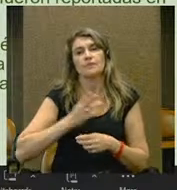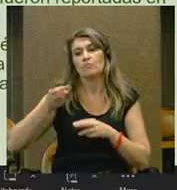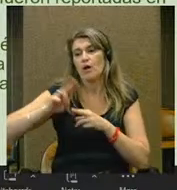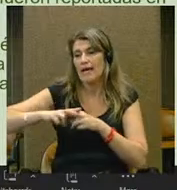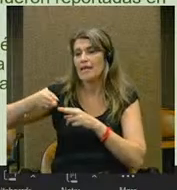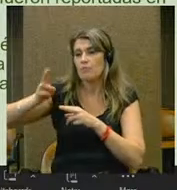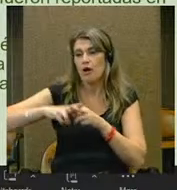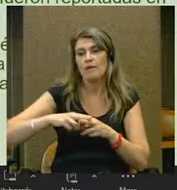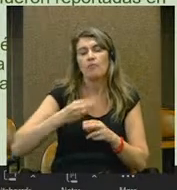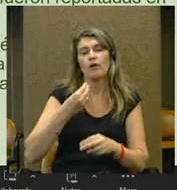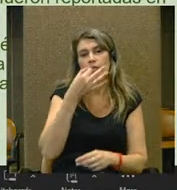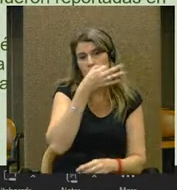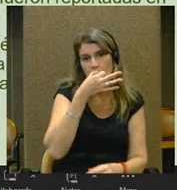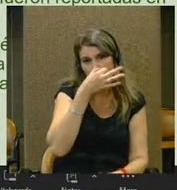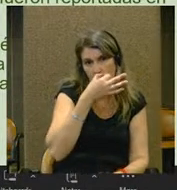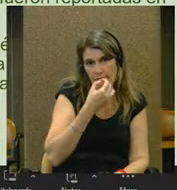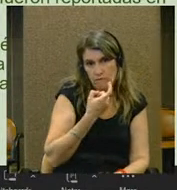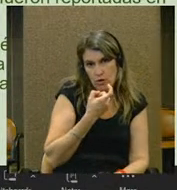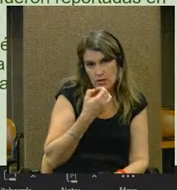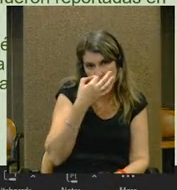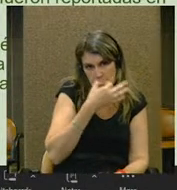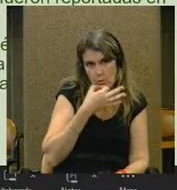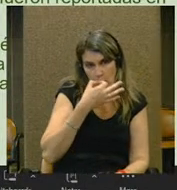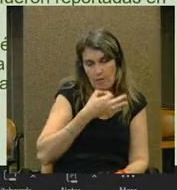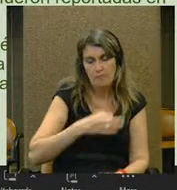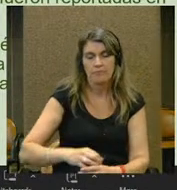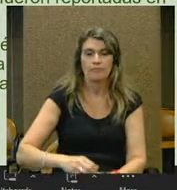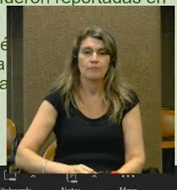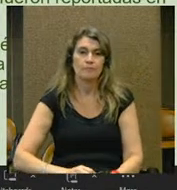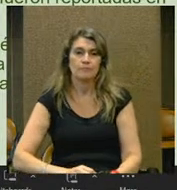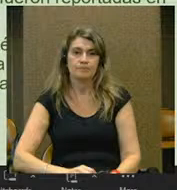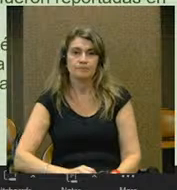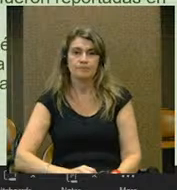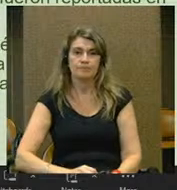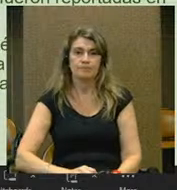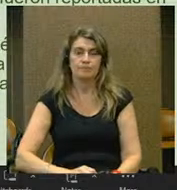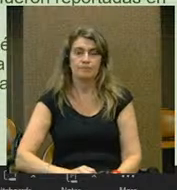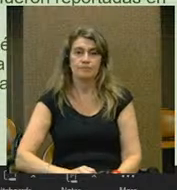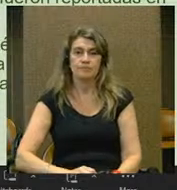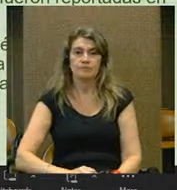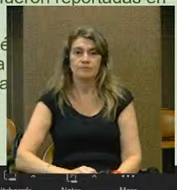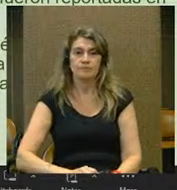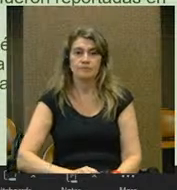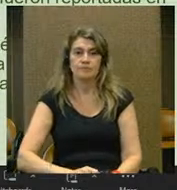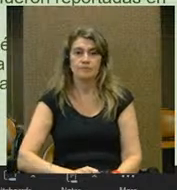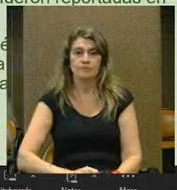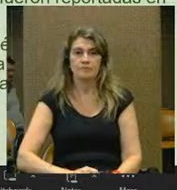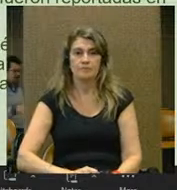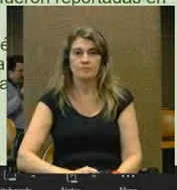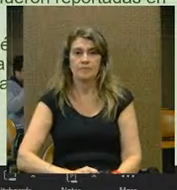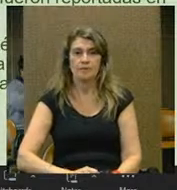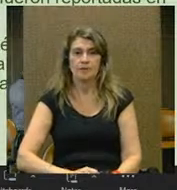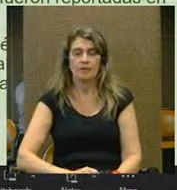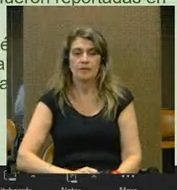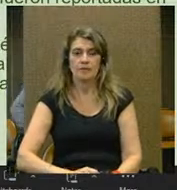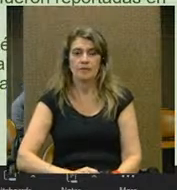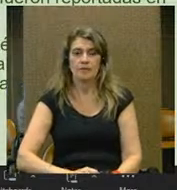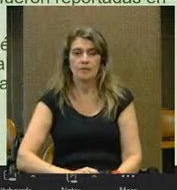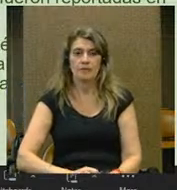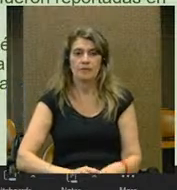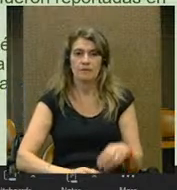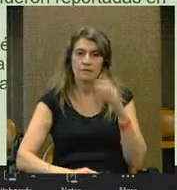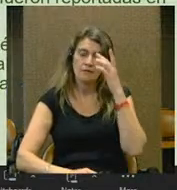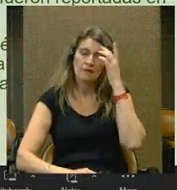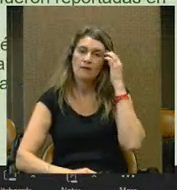found in approximately a third of drug-related deaths, whereas in 2024 close to half. So what we see is that these